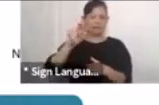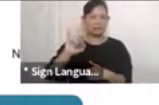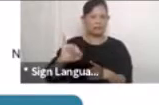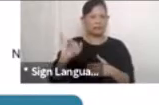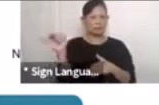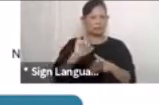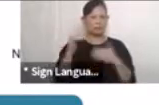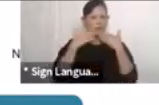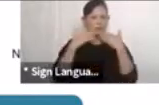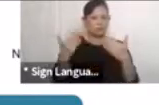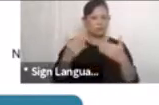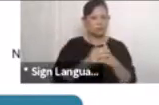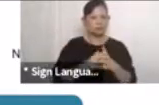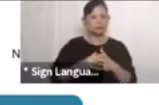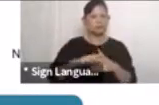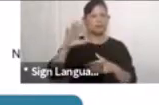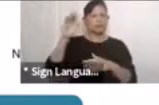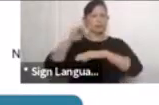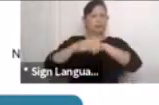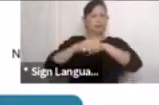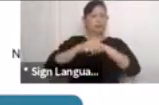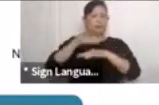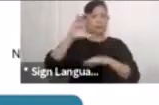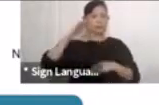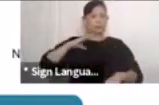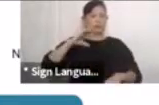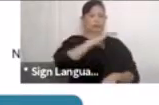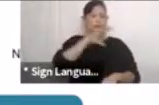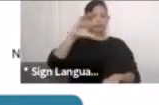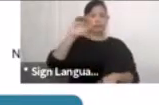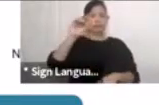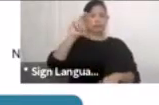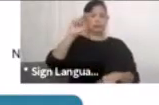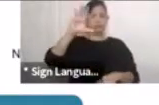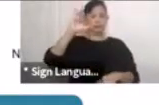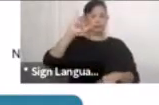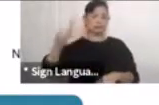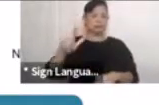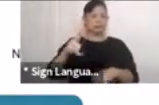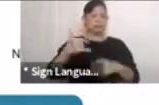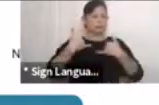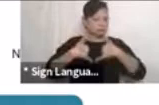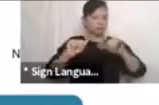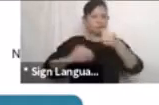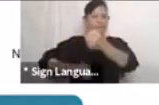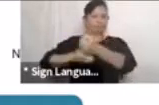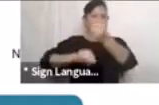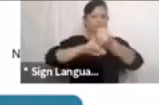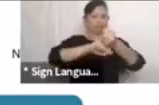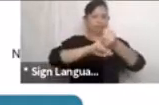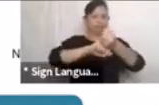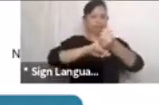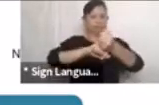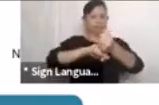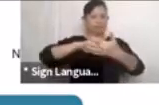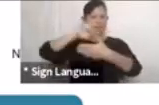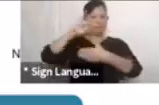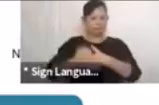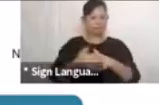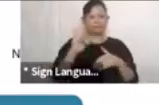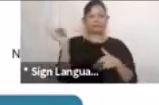thank the colleagues at the British Council who are currently supporting us, Gil Gadot and Manish Arwan Patirana. I should